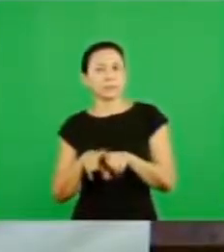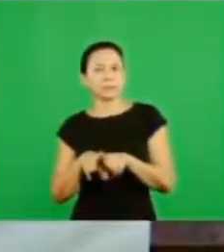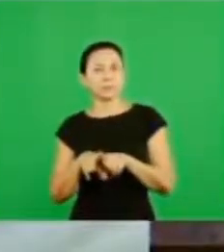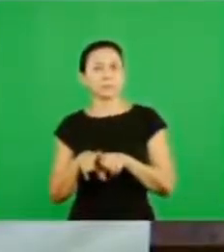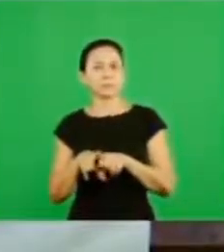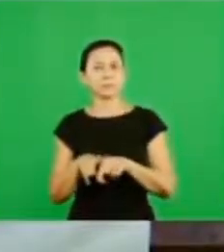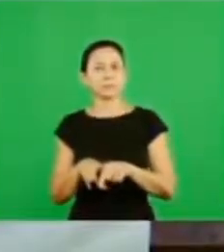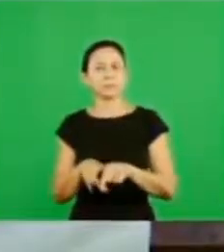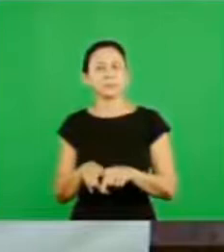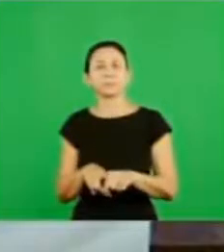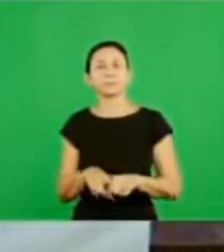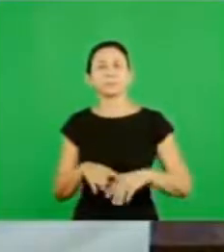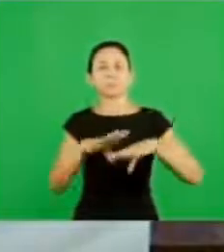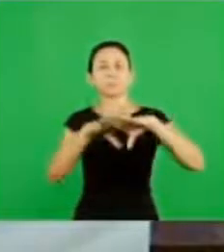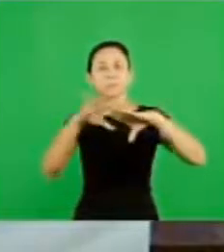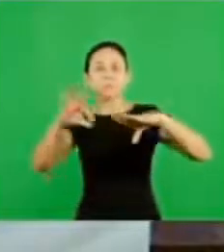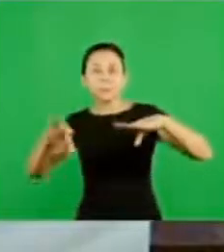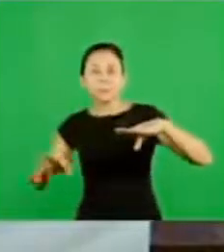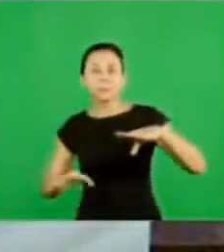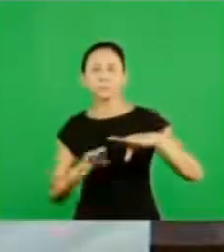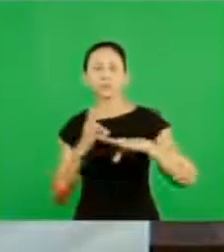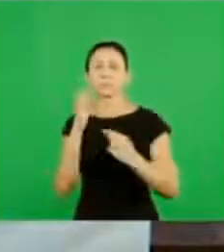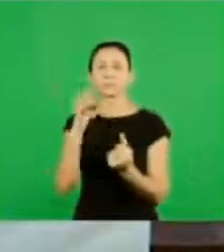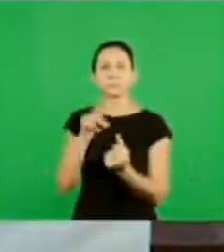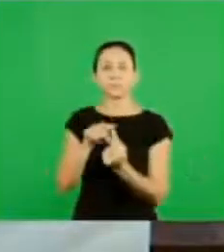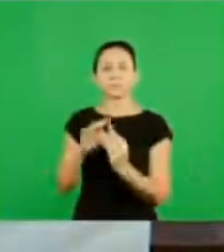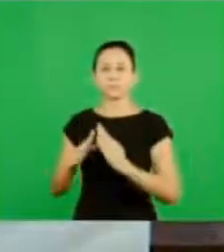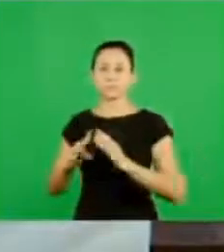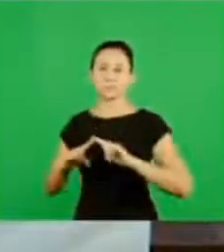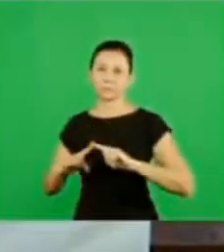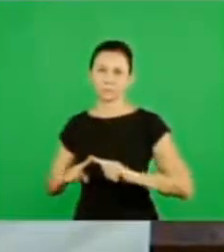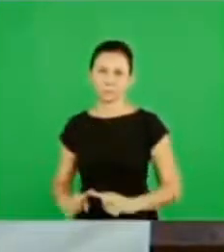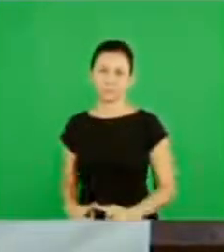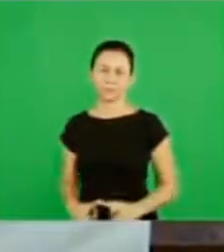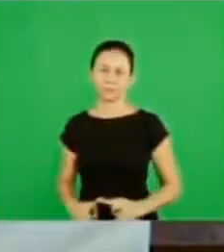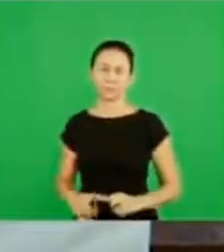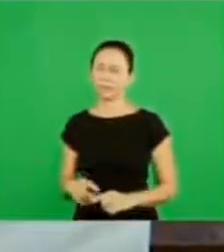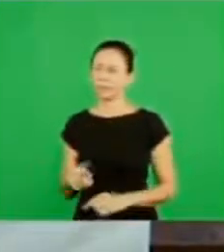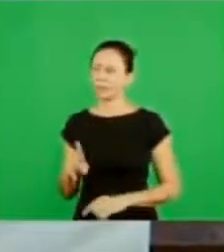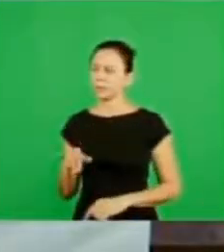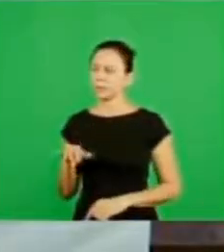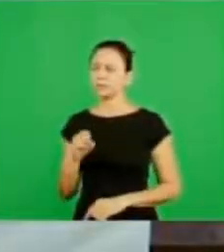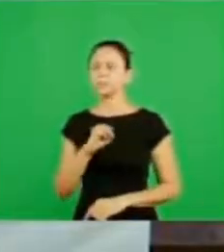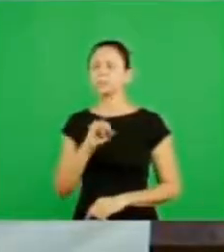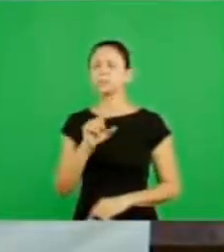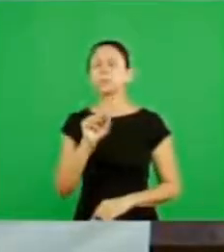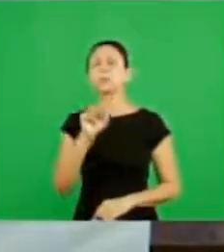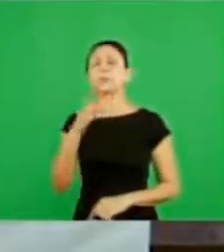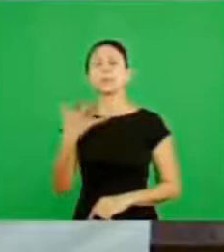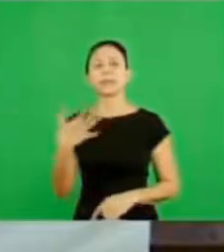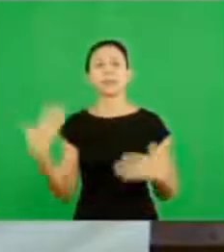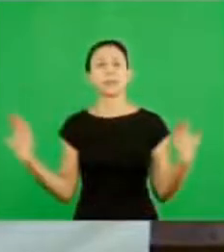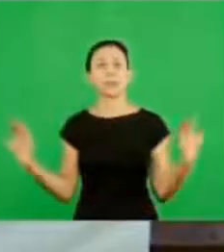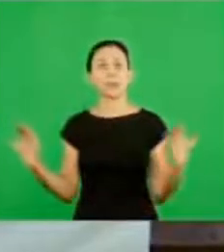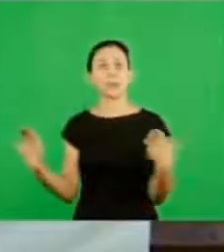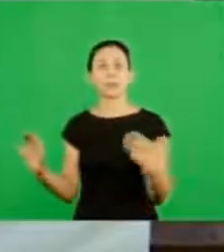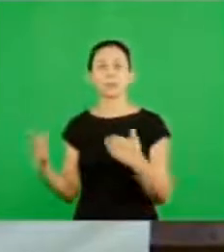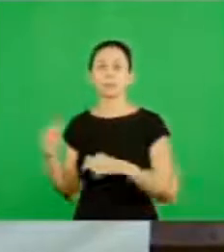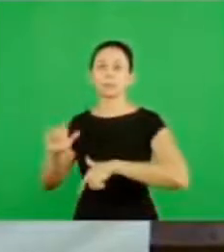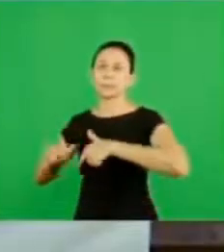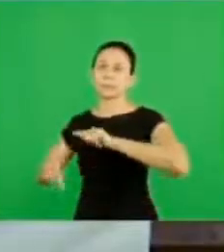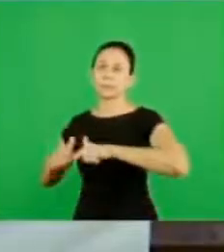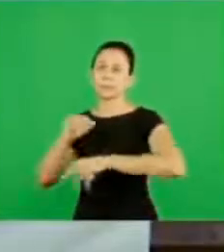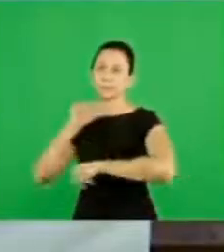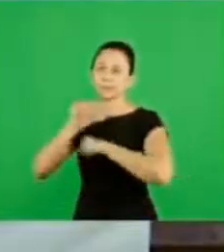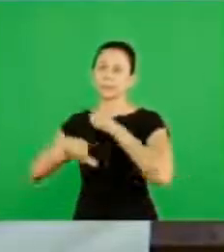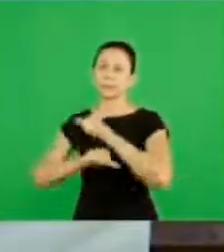Israel as the vineyard is the symbol of the church. And I was 16. I didn't